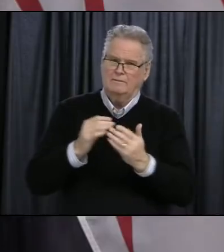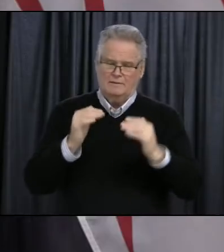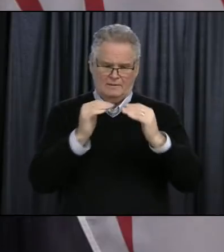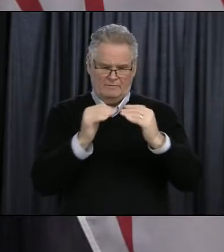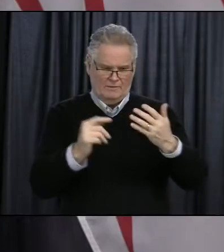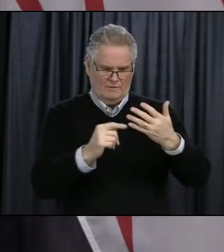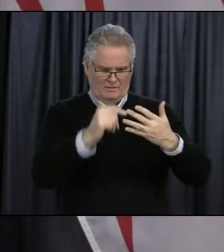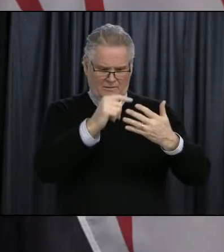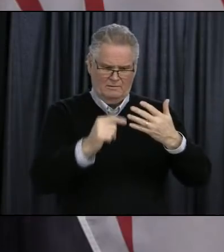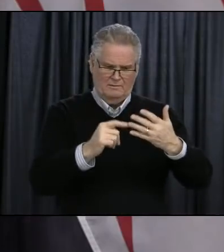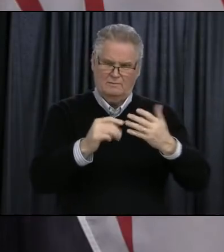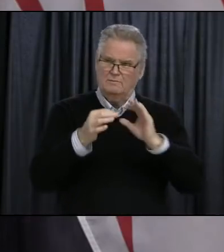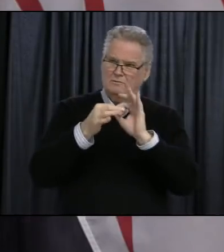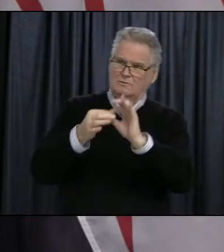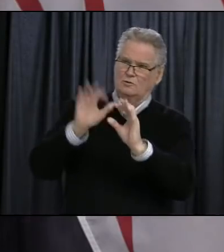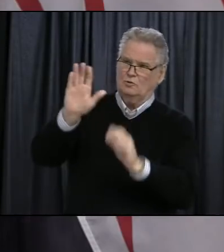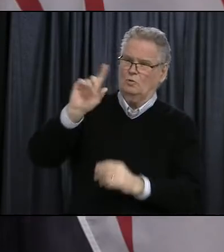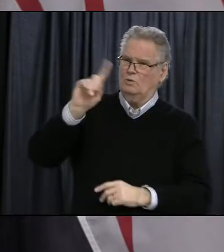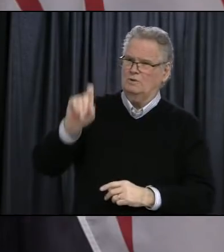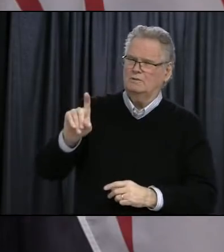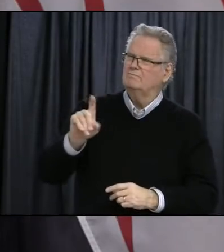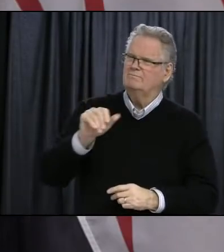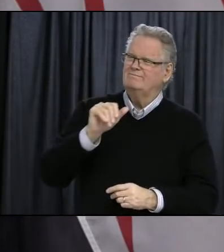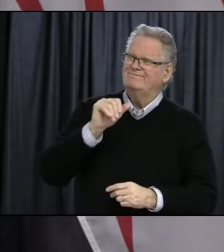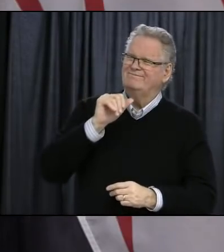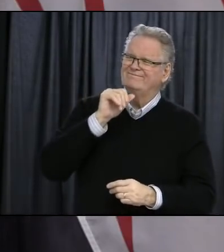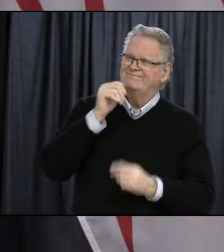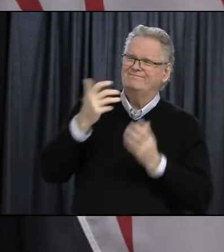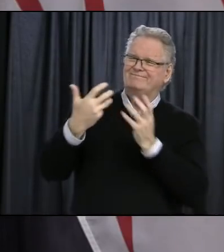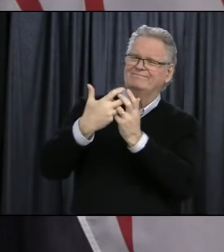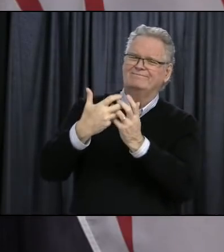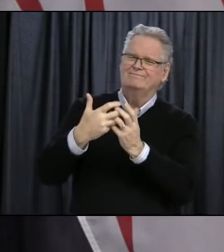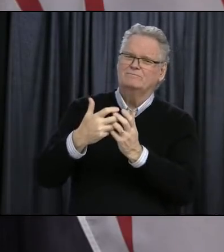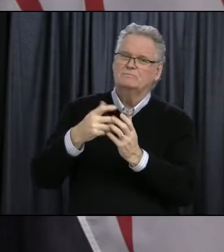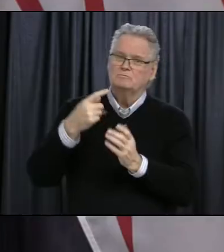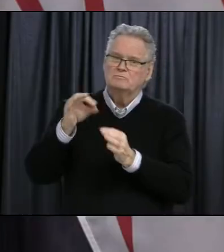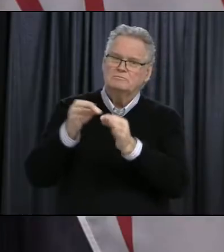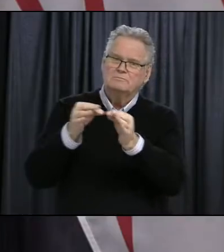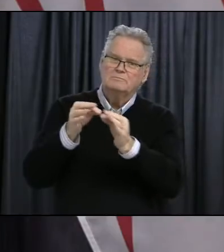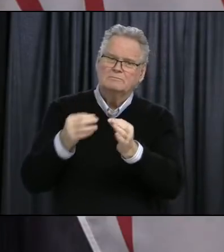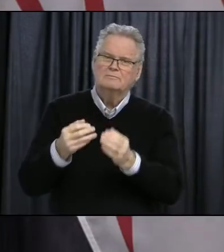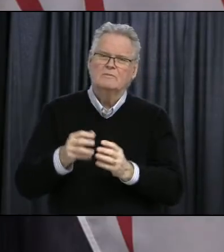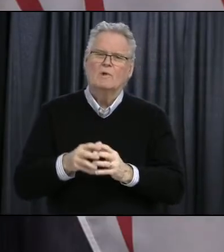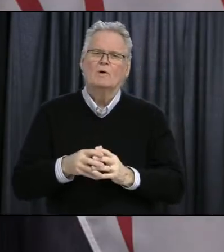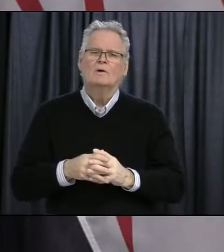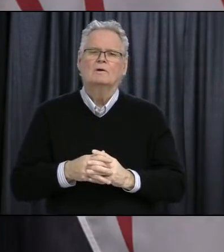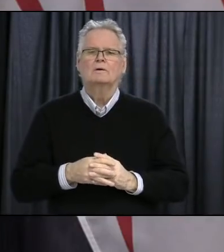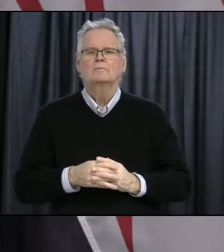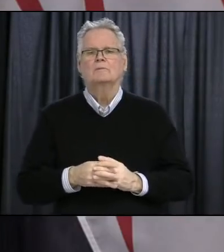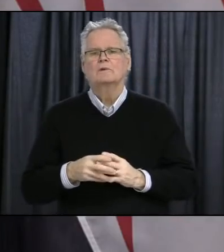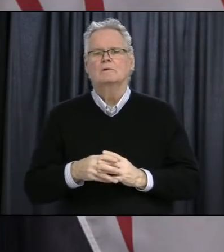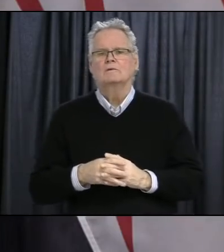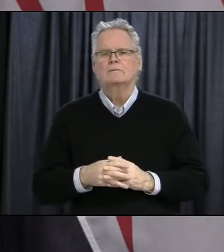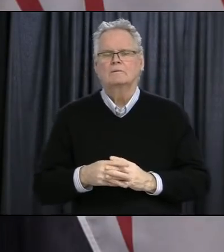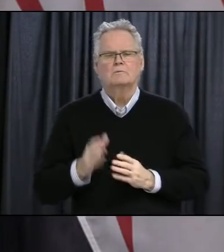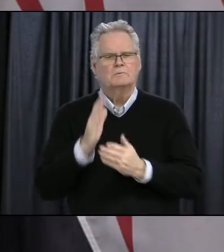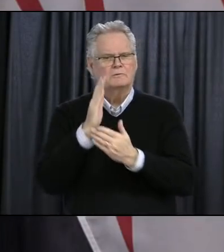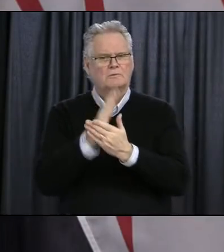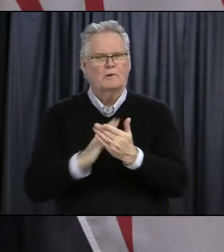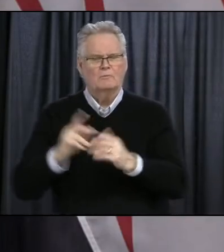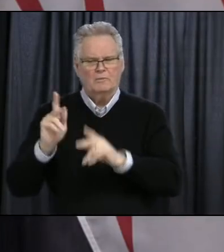We've had calls about hospital visitation being denied for loved ones in life and death scenarios. So I was just wondering